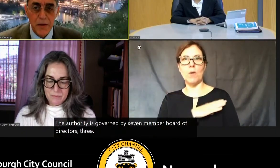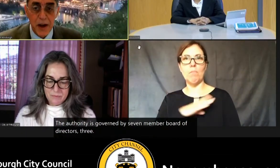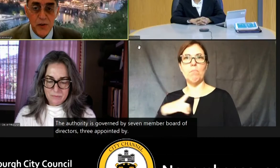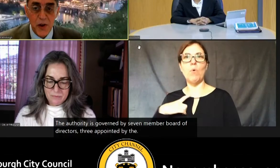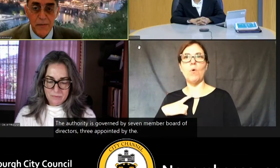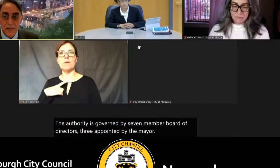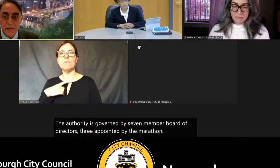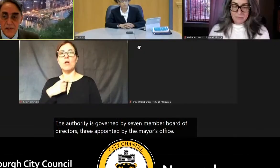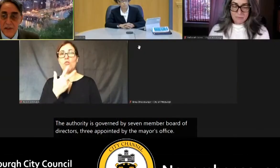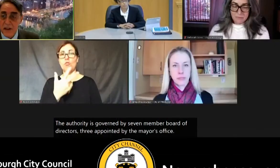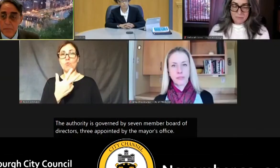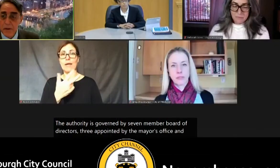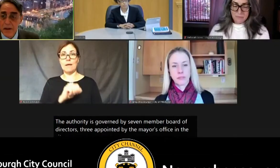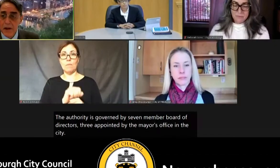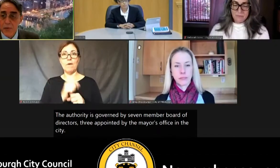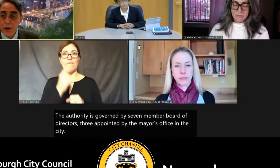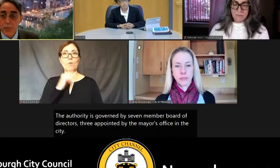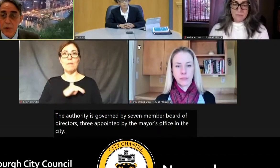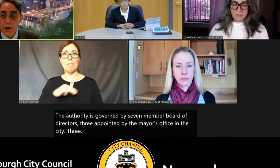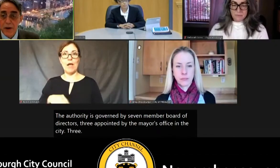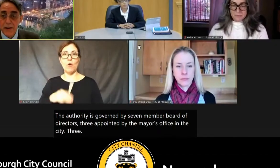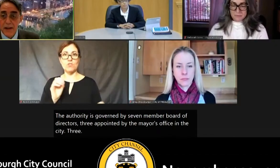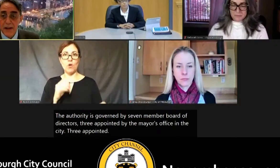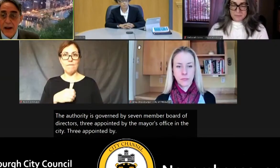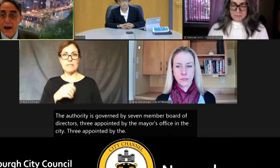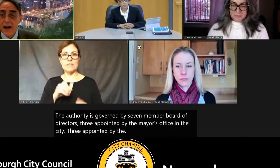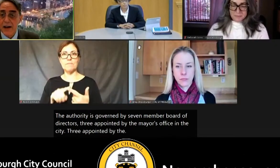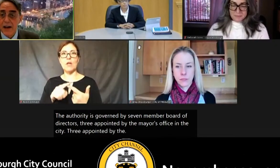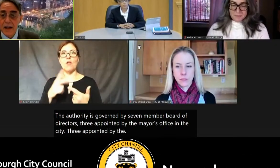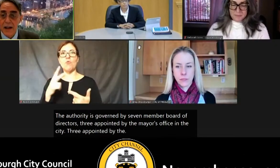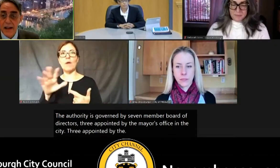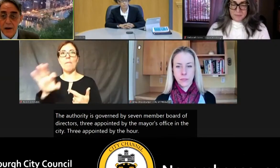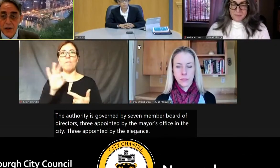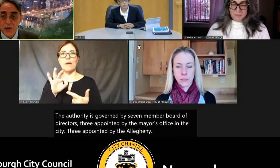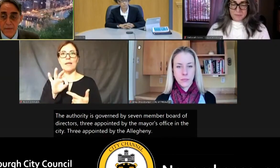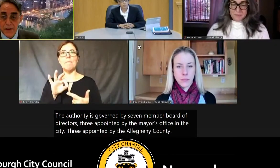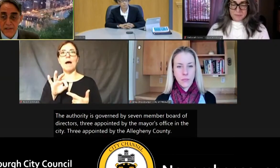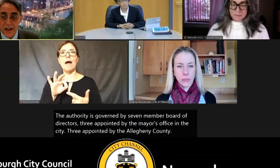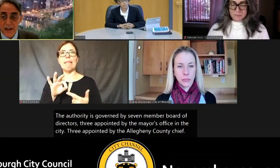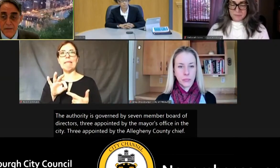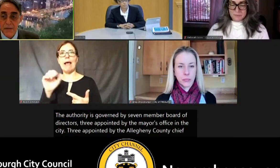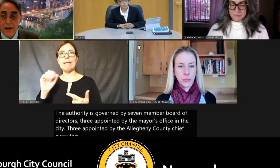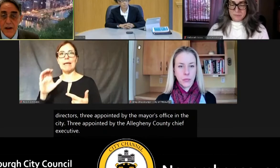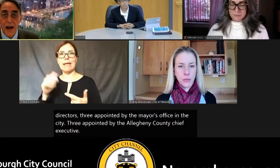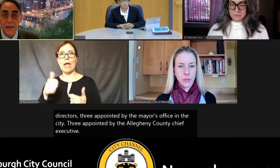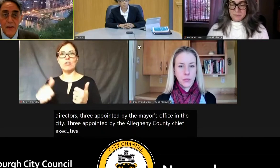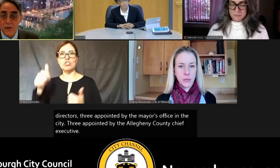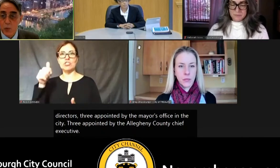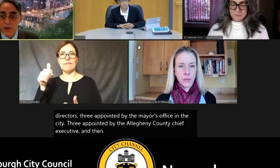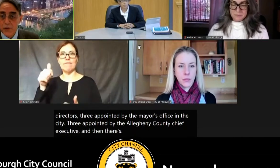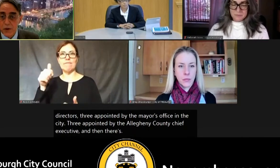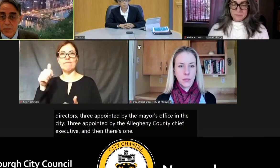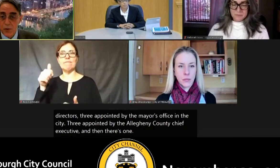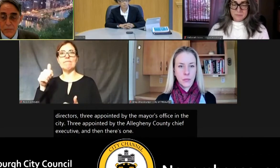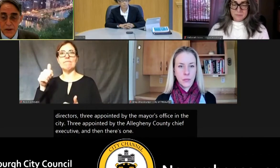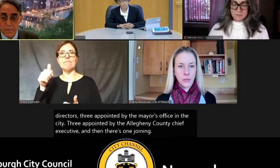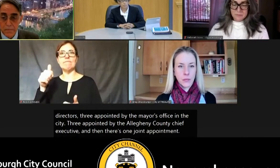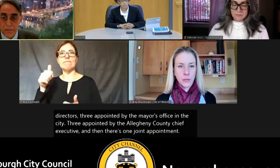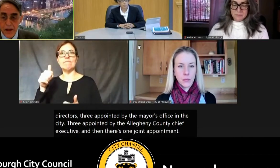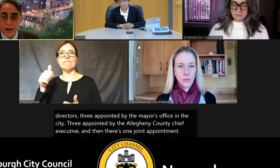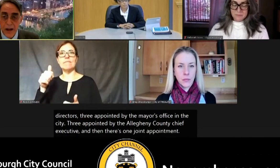by the mayor's office of the city, three appointed by the Allegheny County chief executive, and then there's one joint